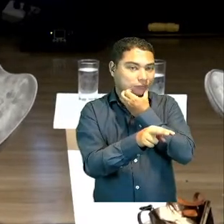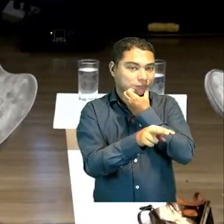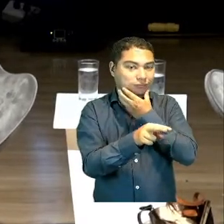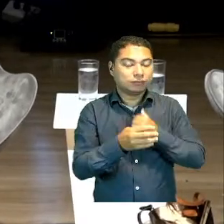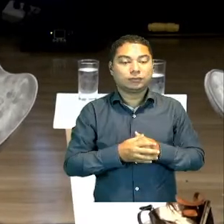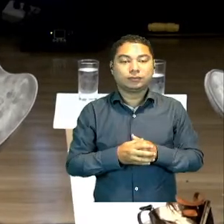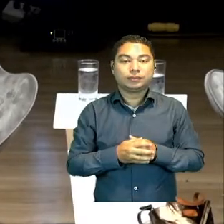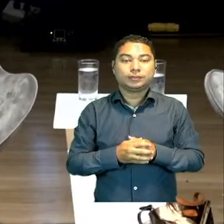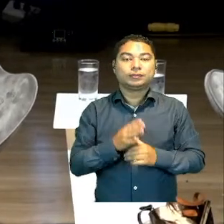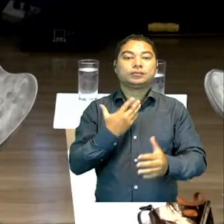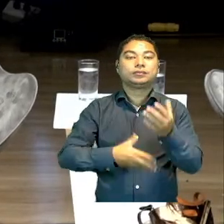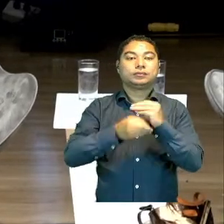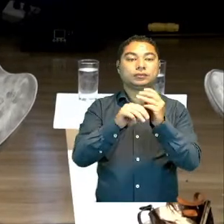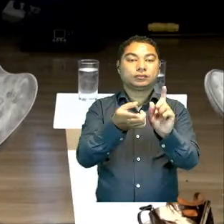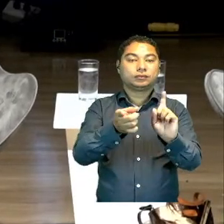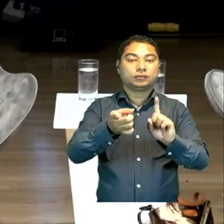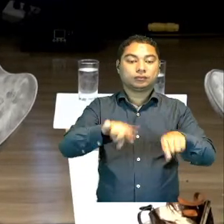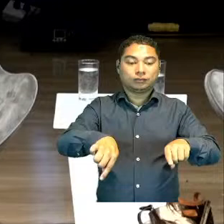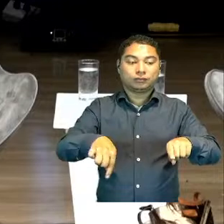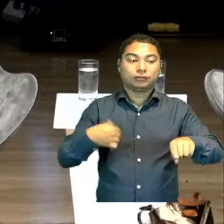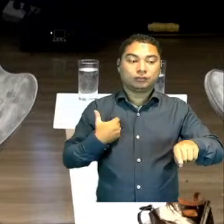ourselves under this